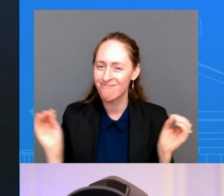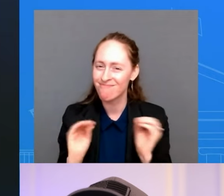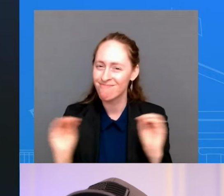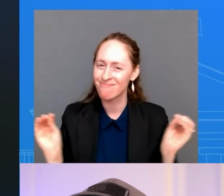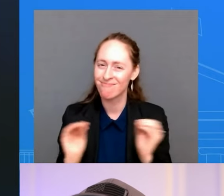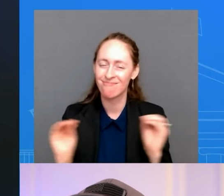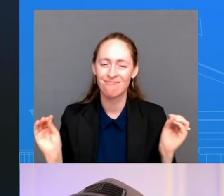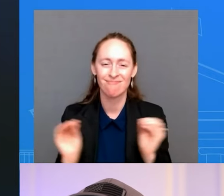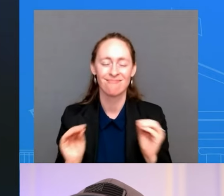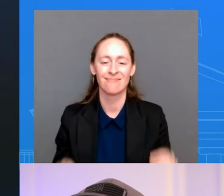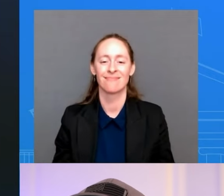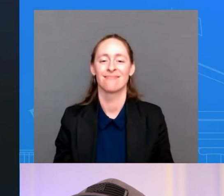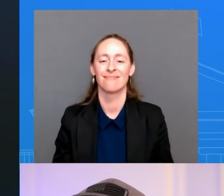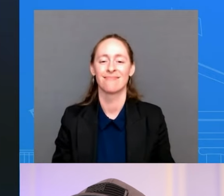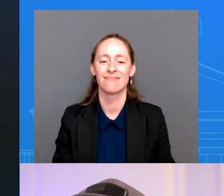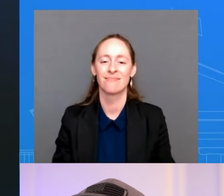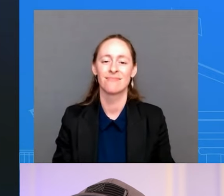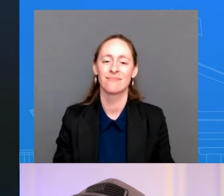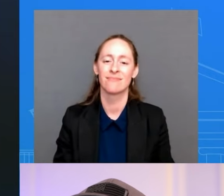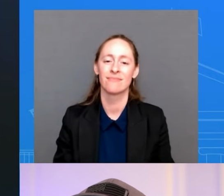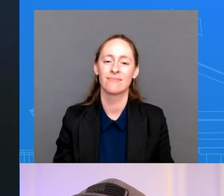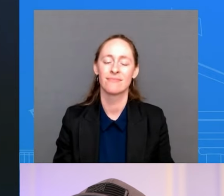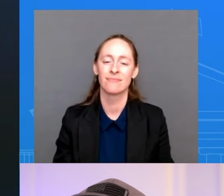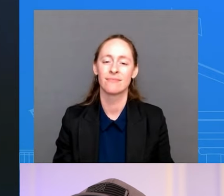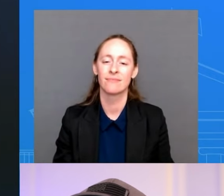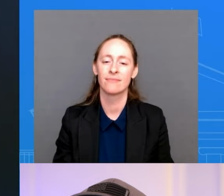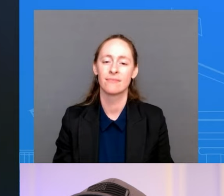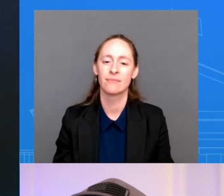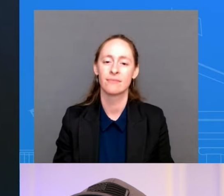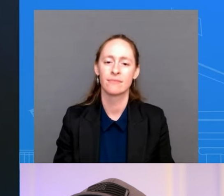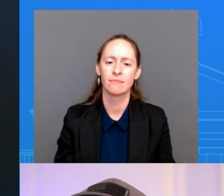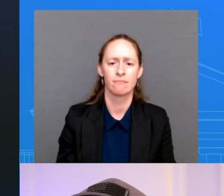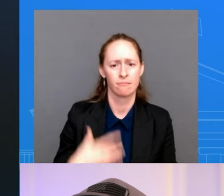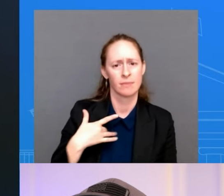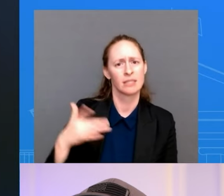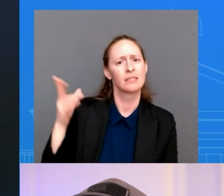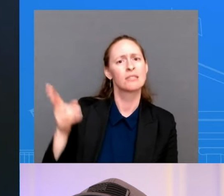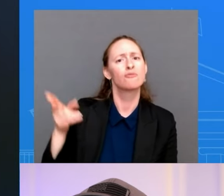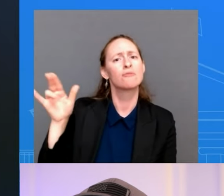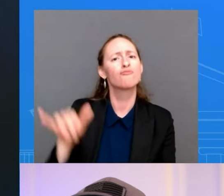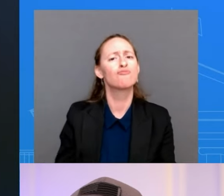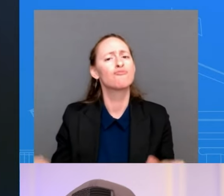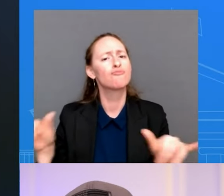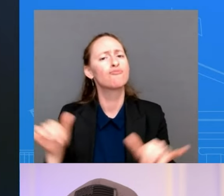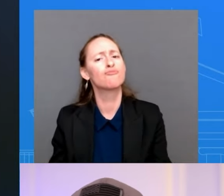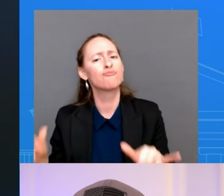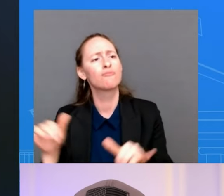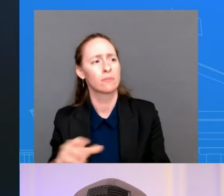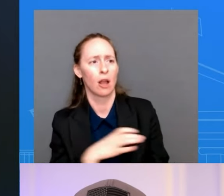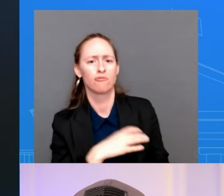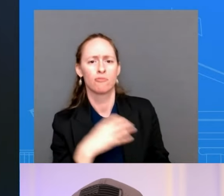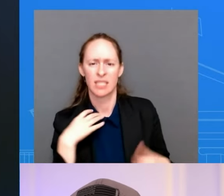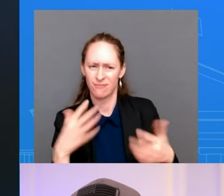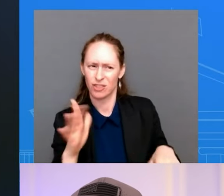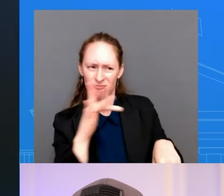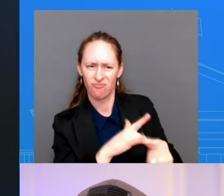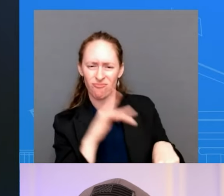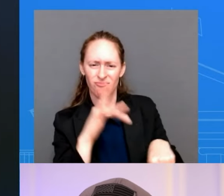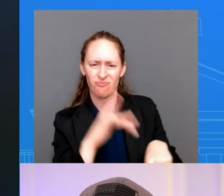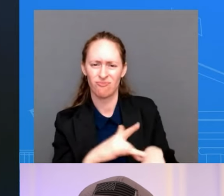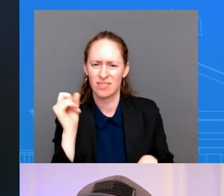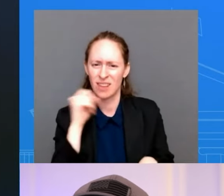The history of this, of congressional members going to Taiwan, is not uncommon. It is something that has happened in the past.